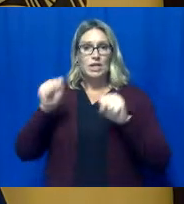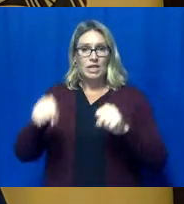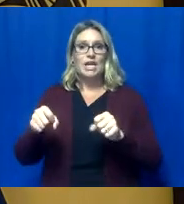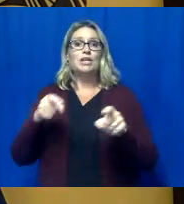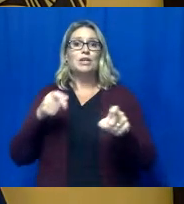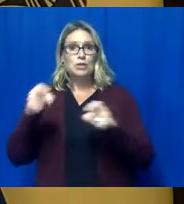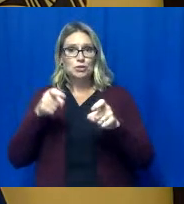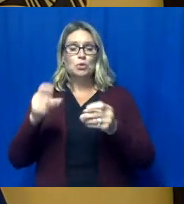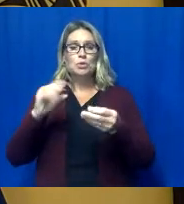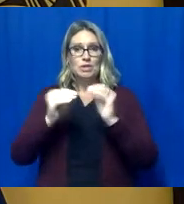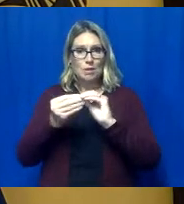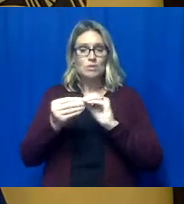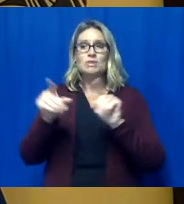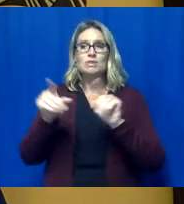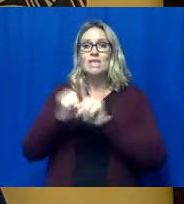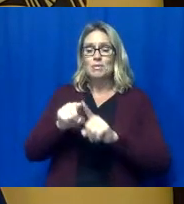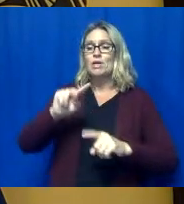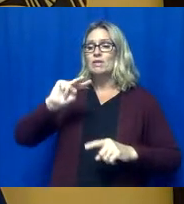this pandemic.